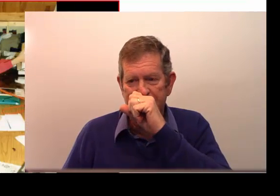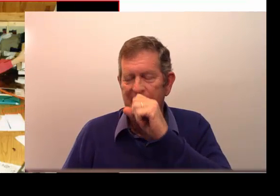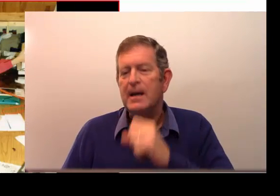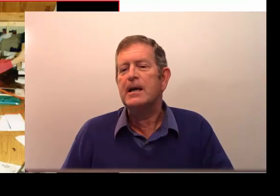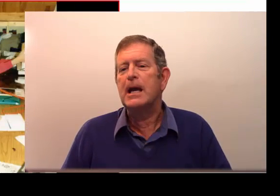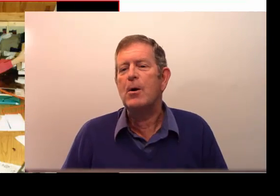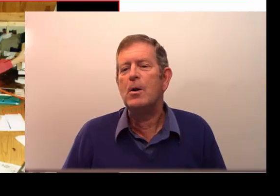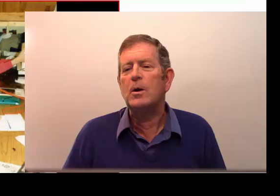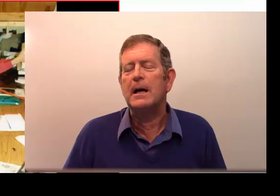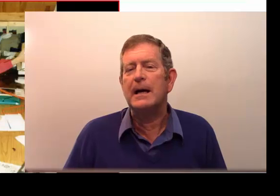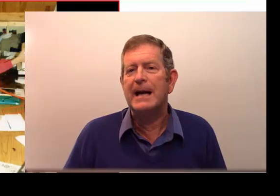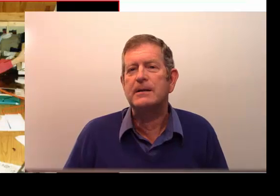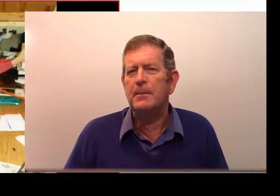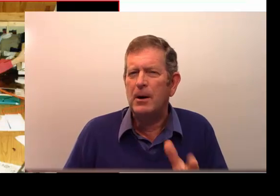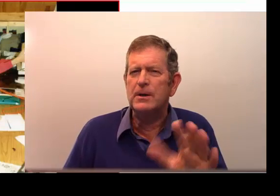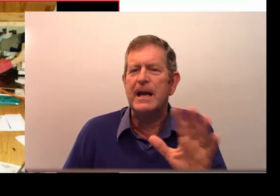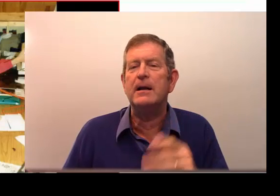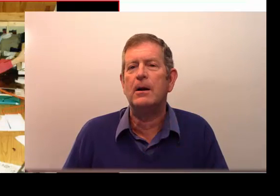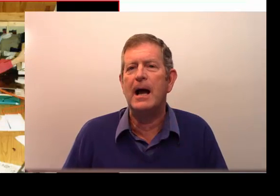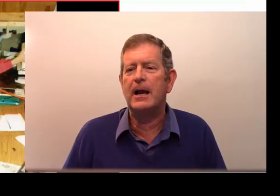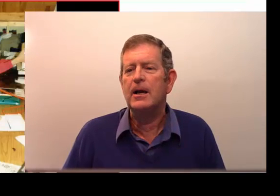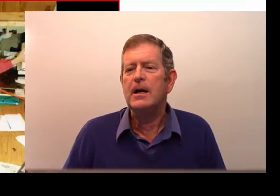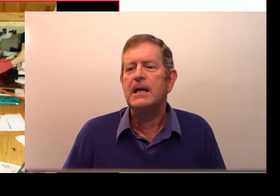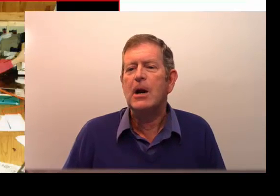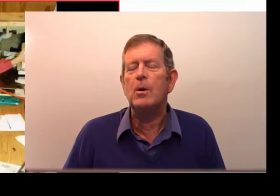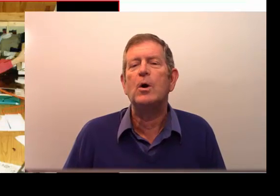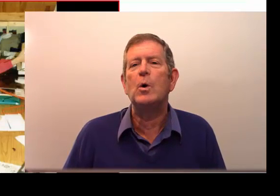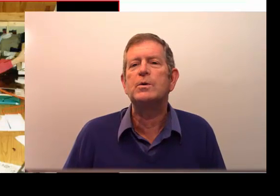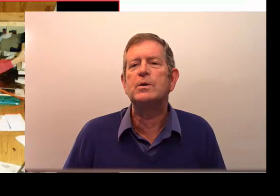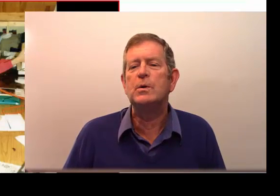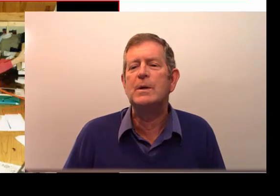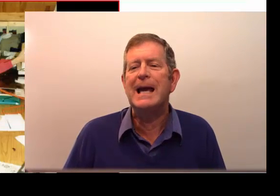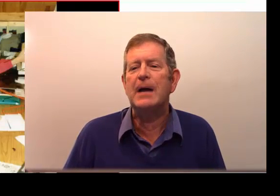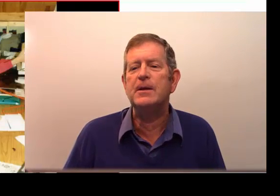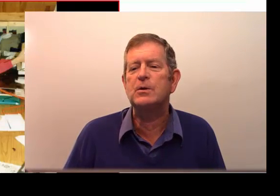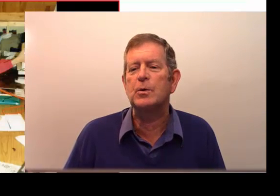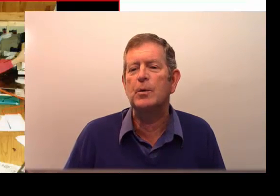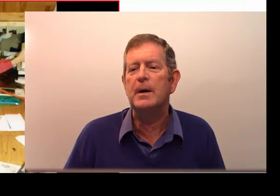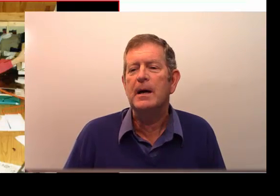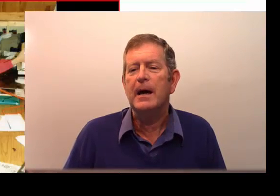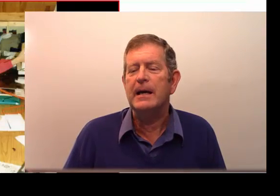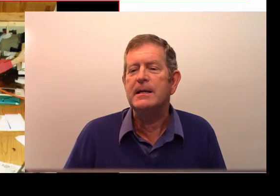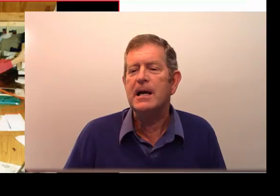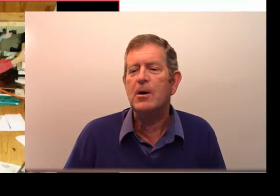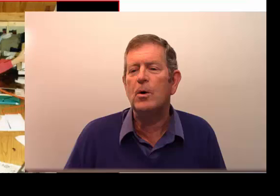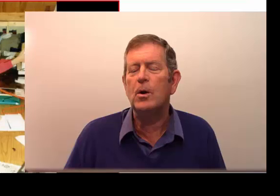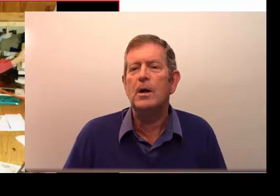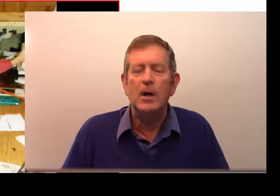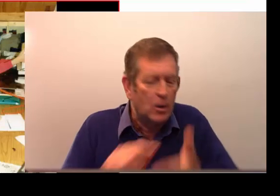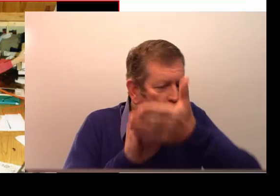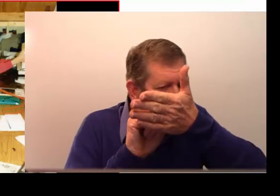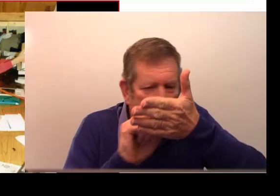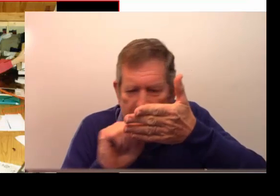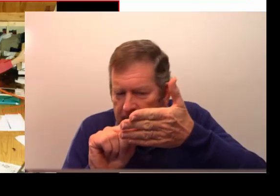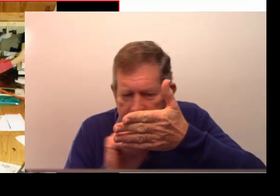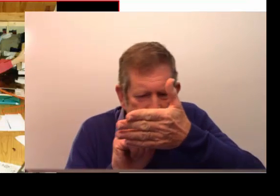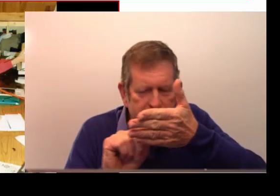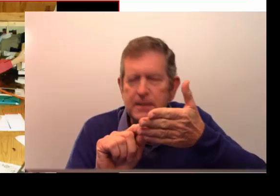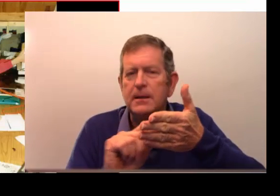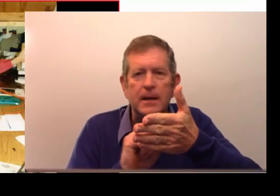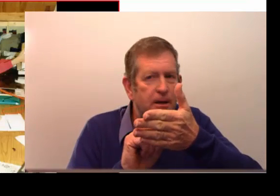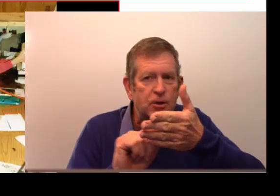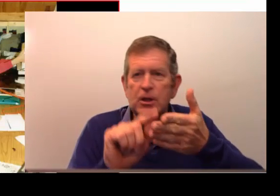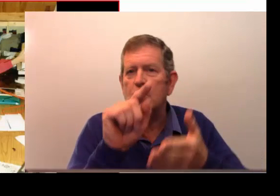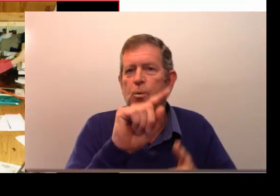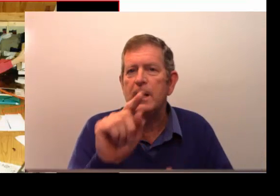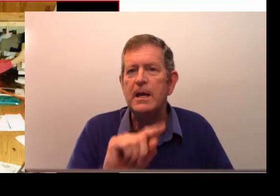the office. Carol, at about 8 o'clock, Carol goes to Kathy's room, and Carol